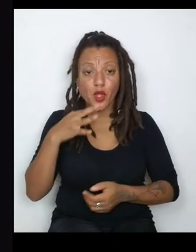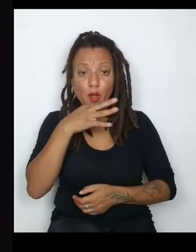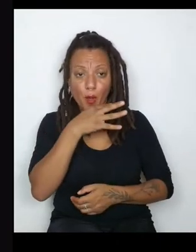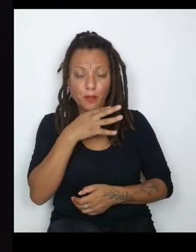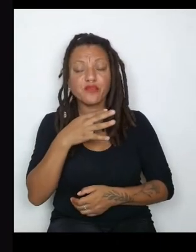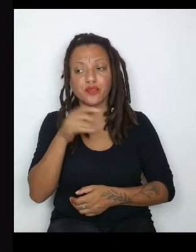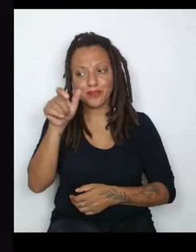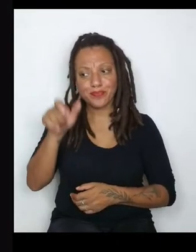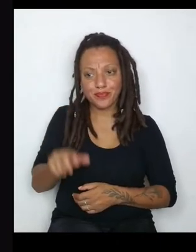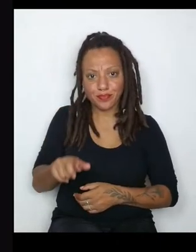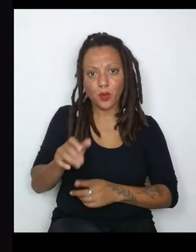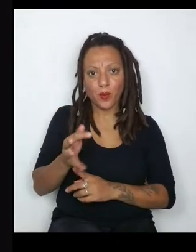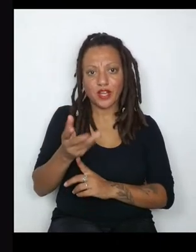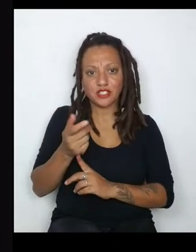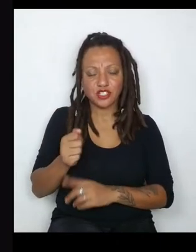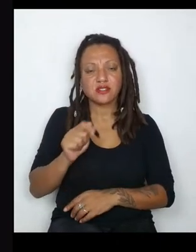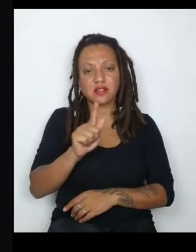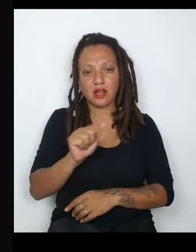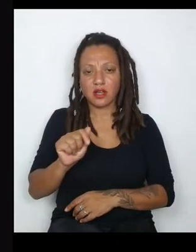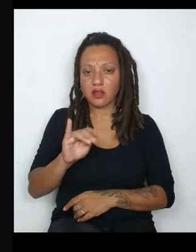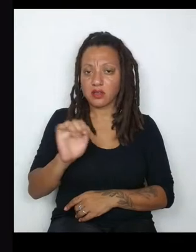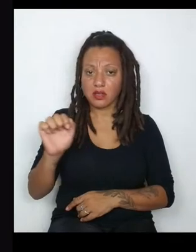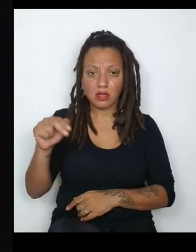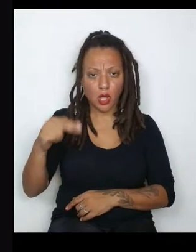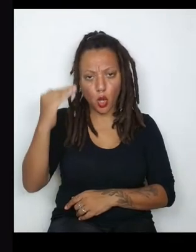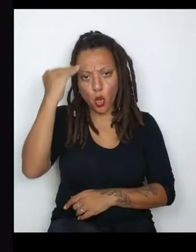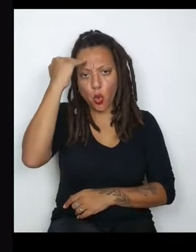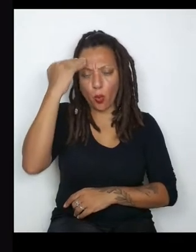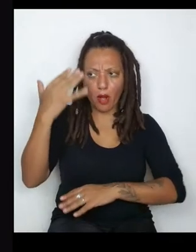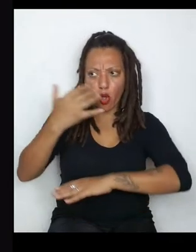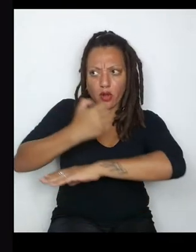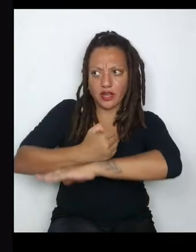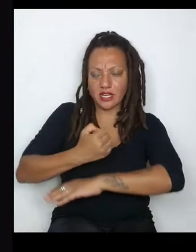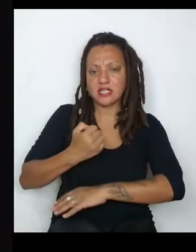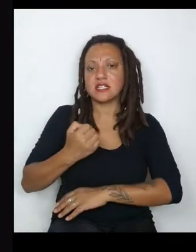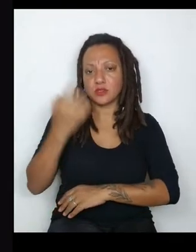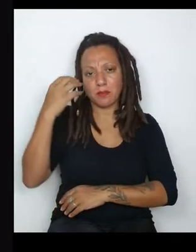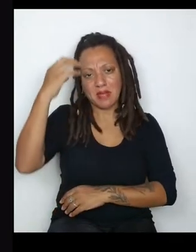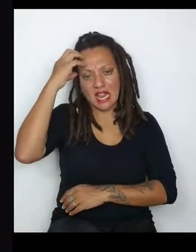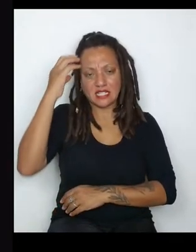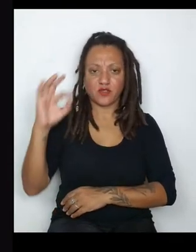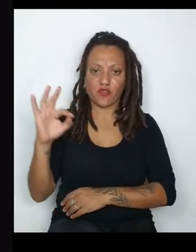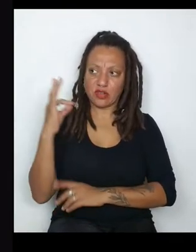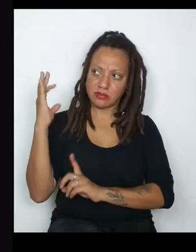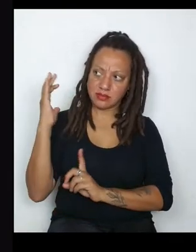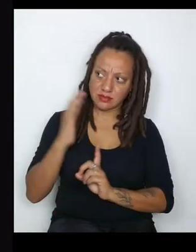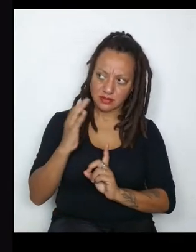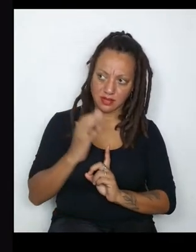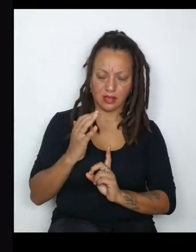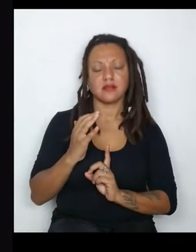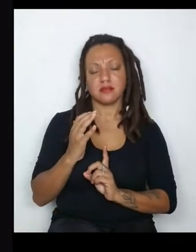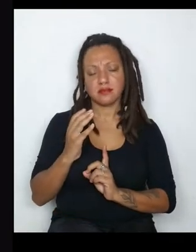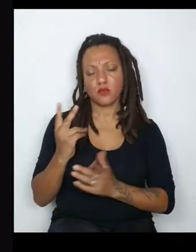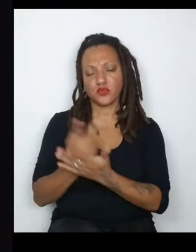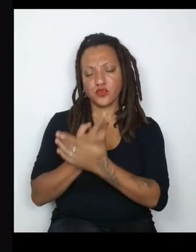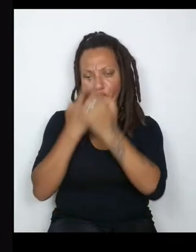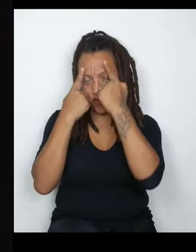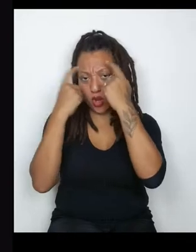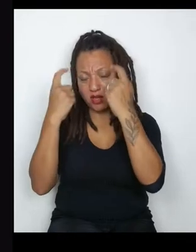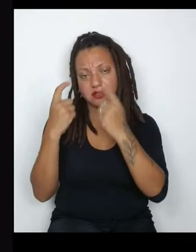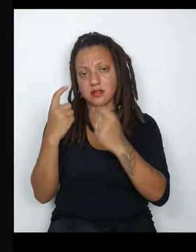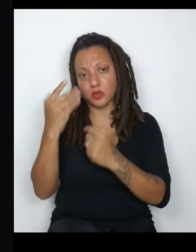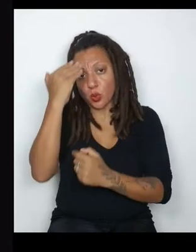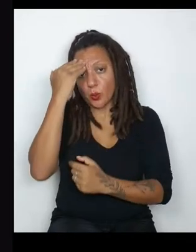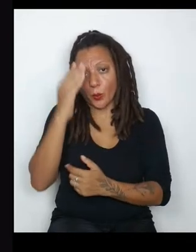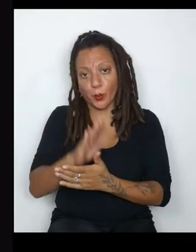colonialism and imperialism and its multiple violences and certainly in his last years